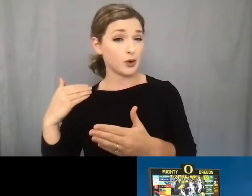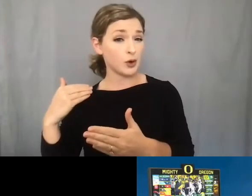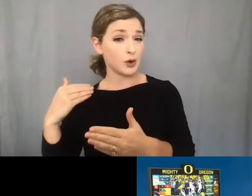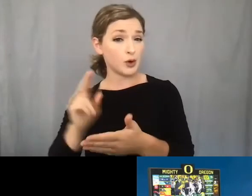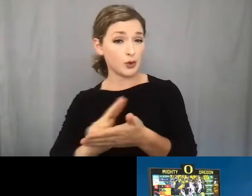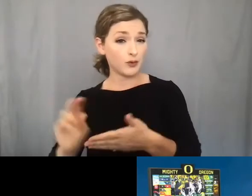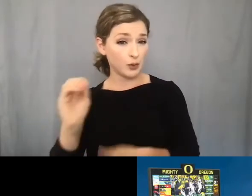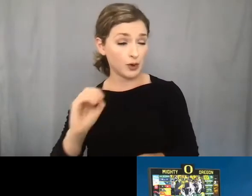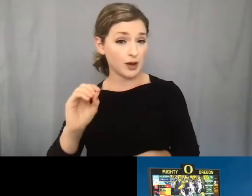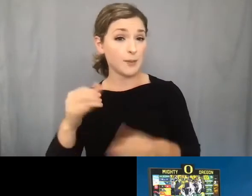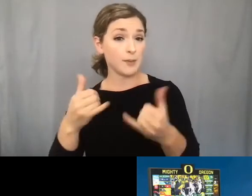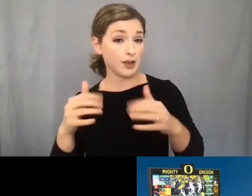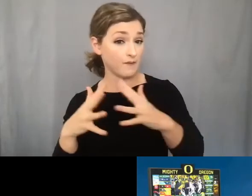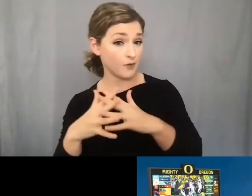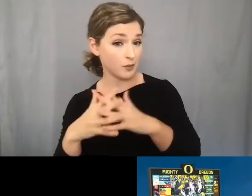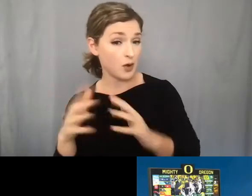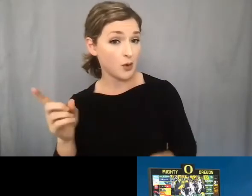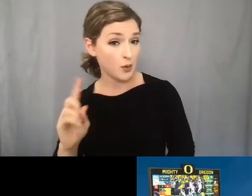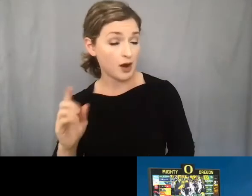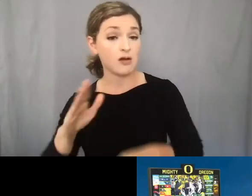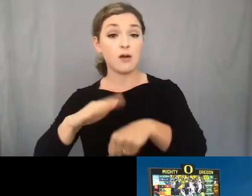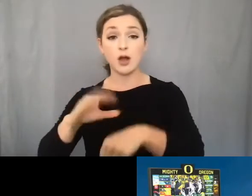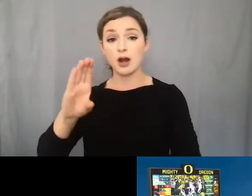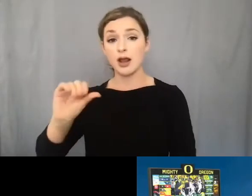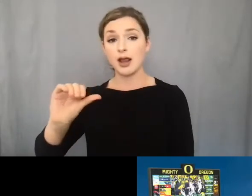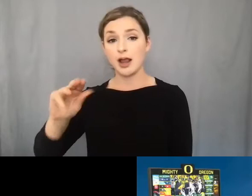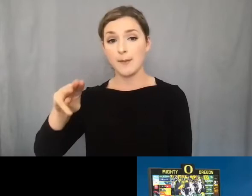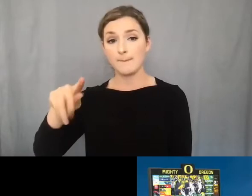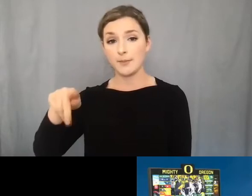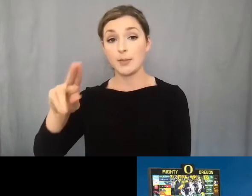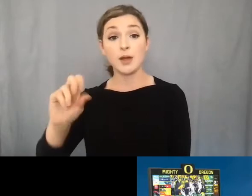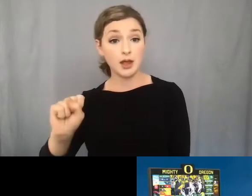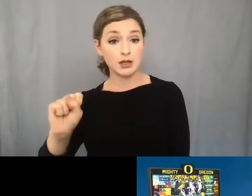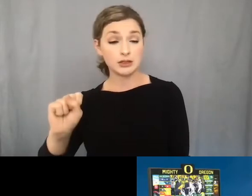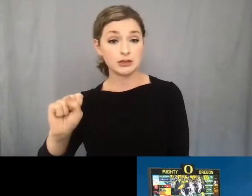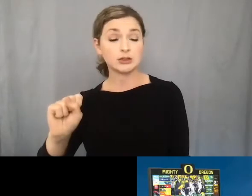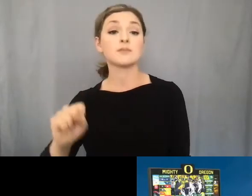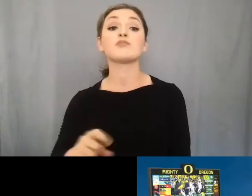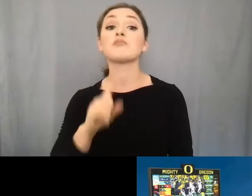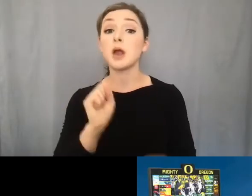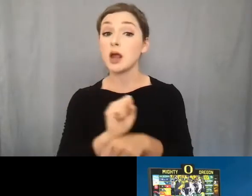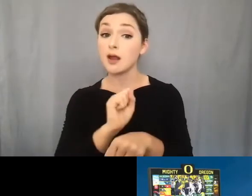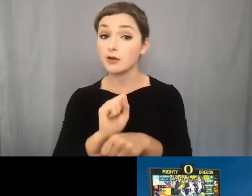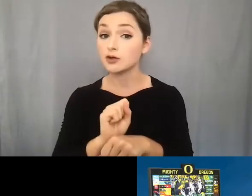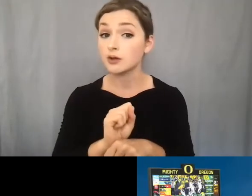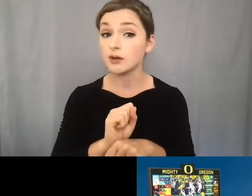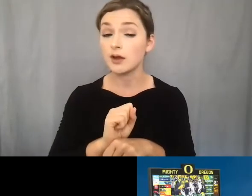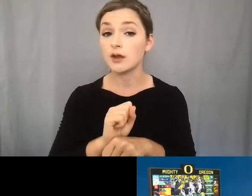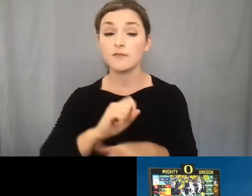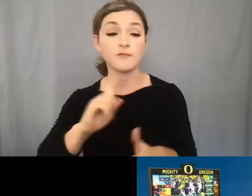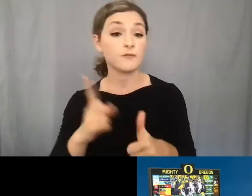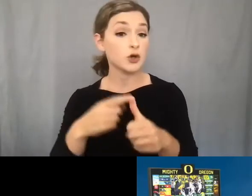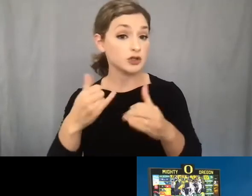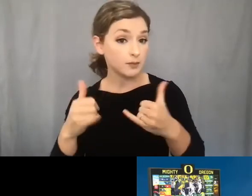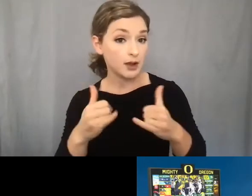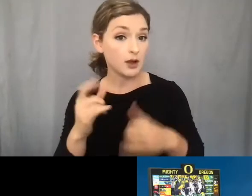the campus, they actually originally played not in Hayward Field, but down near